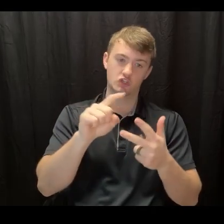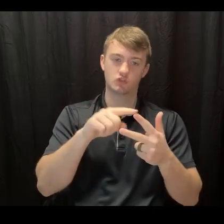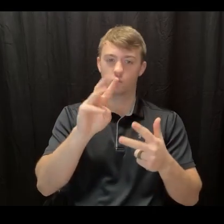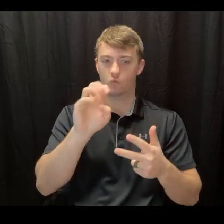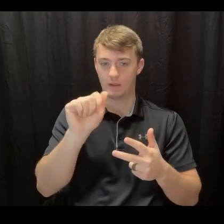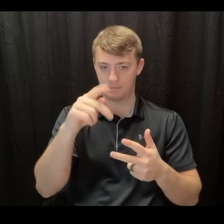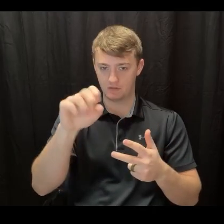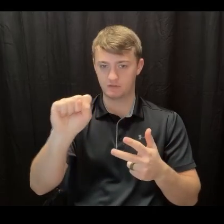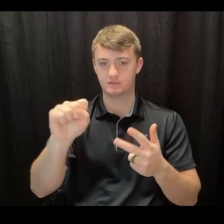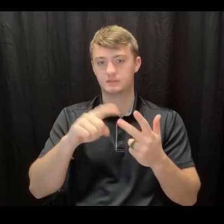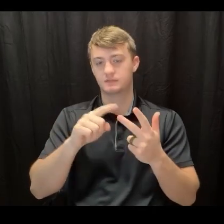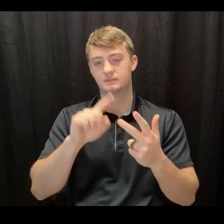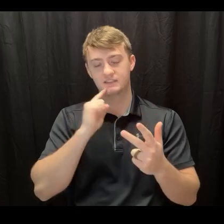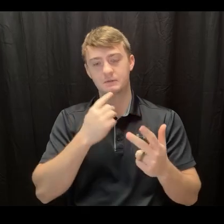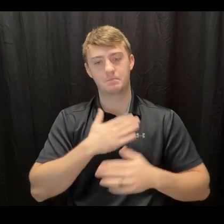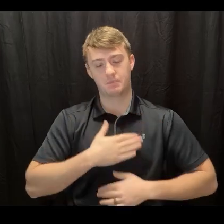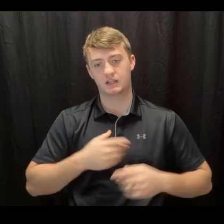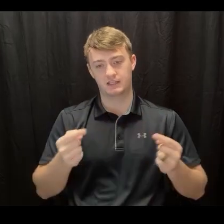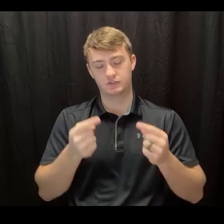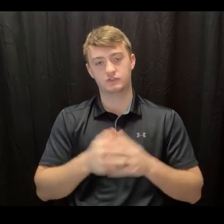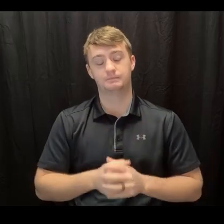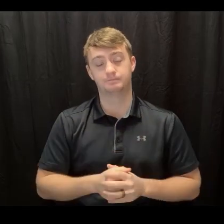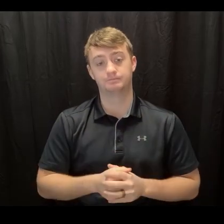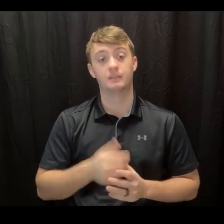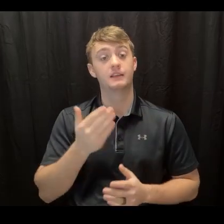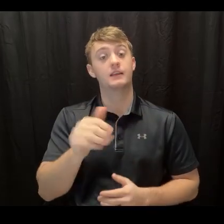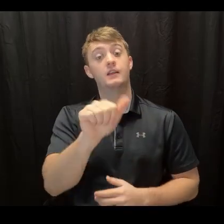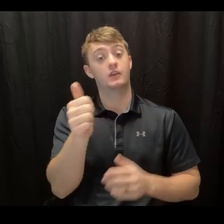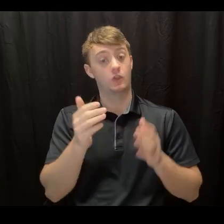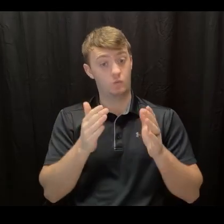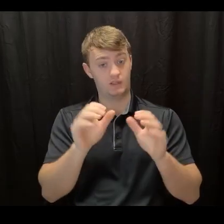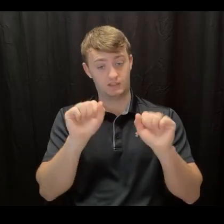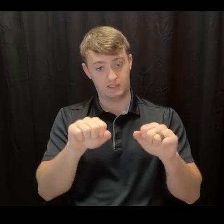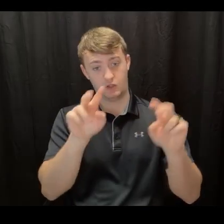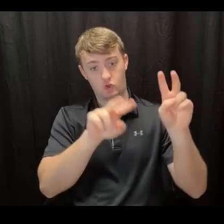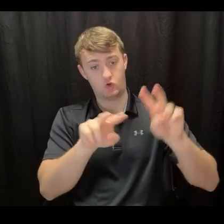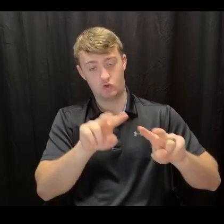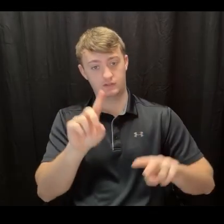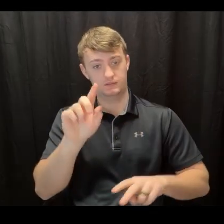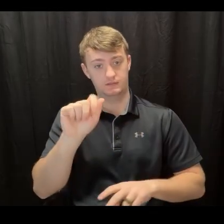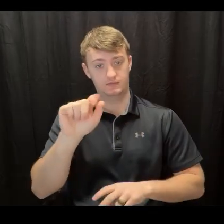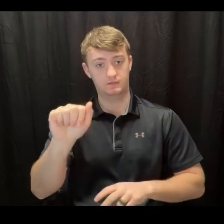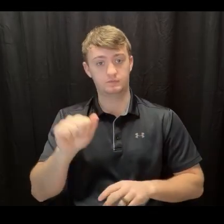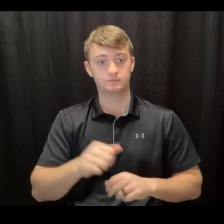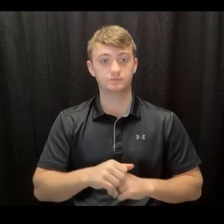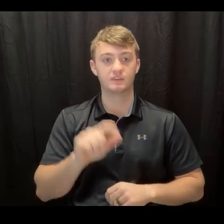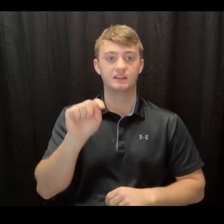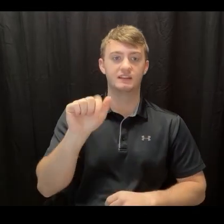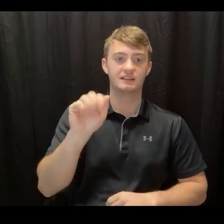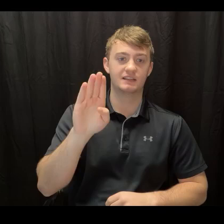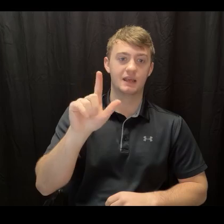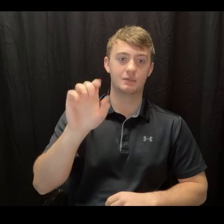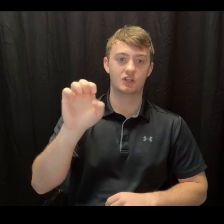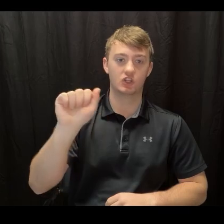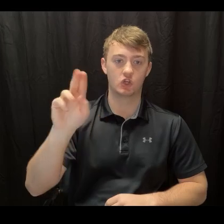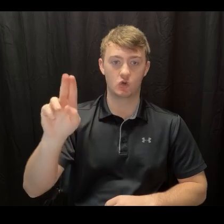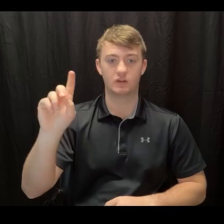drugs, weapons, or serious bodily injury. This is another way to look at your data. Tableau